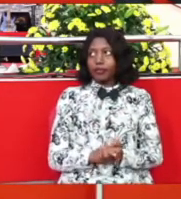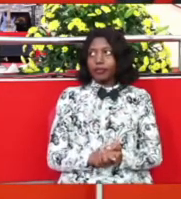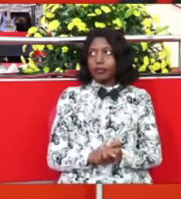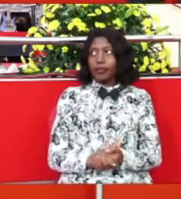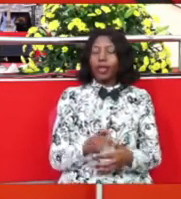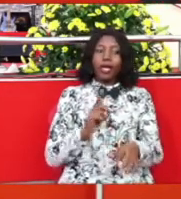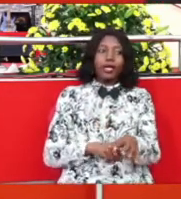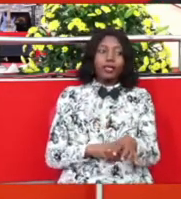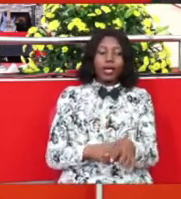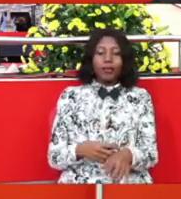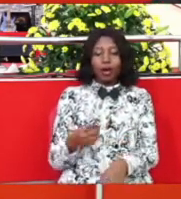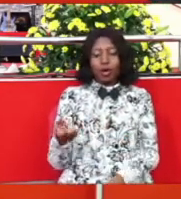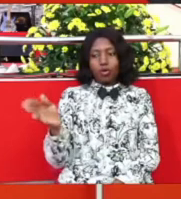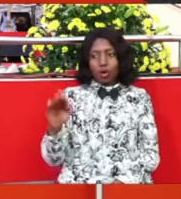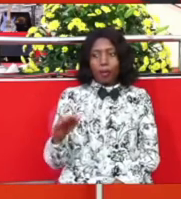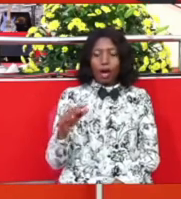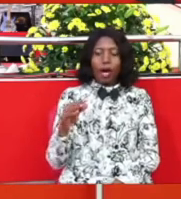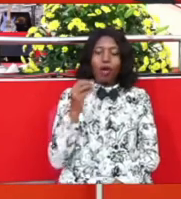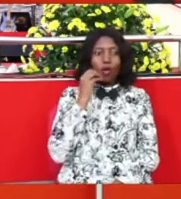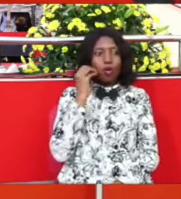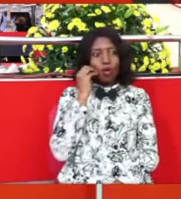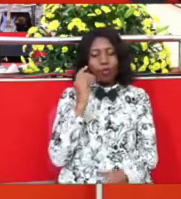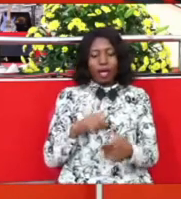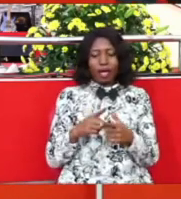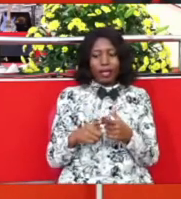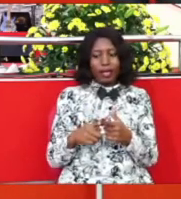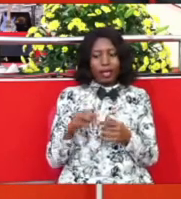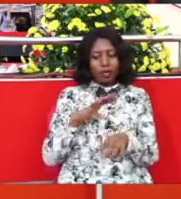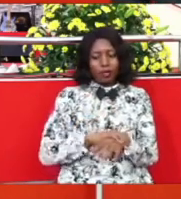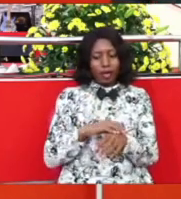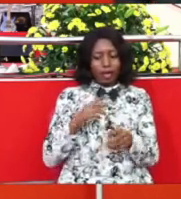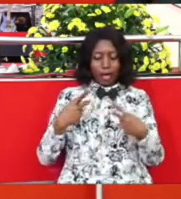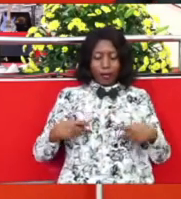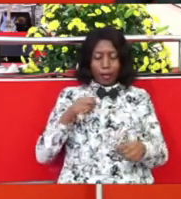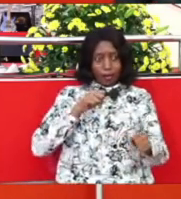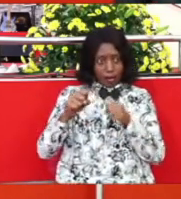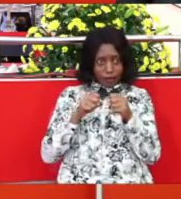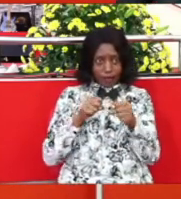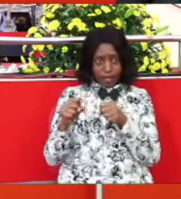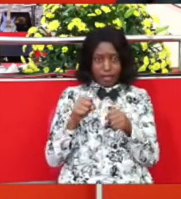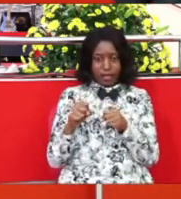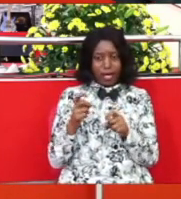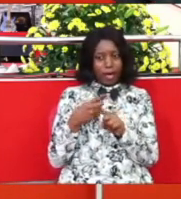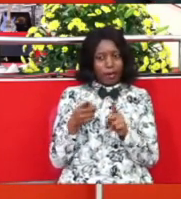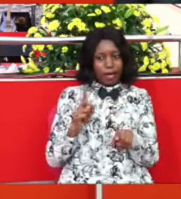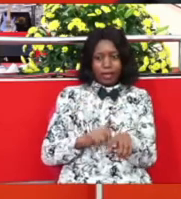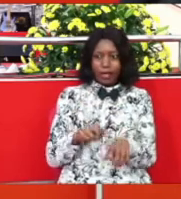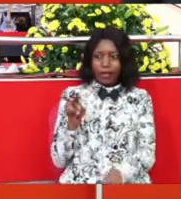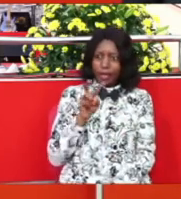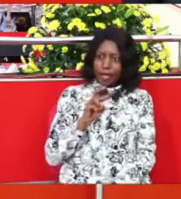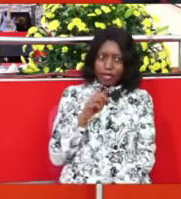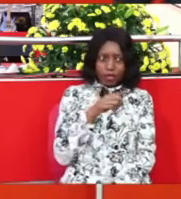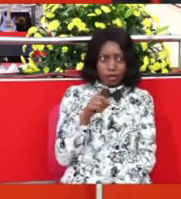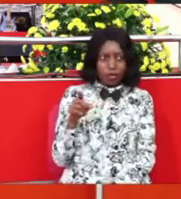land there, everybody is quiet. They want to hear your wisdom. Basi unafika pale nyumbani ambapo familia inapigana lakini wananyamaza